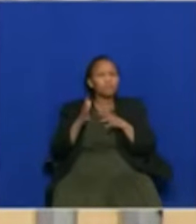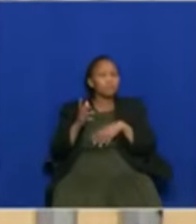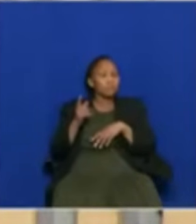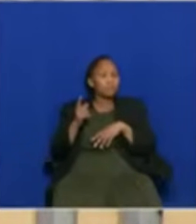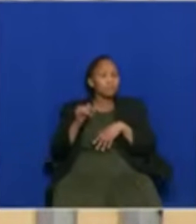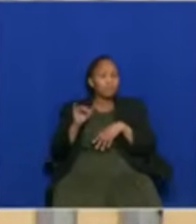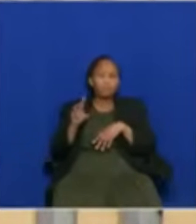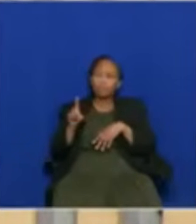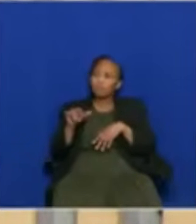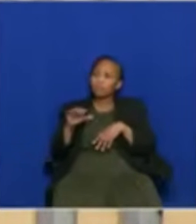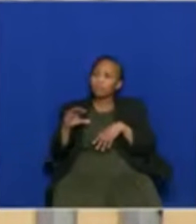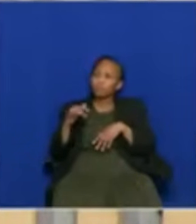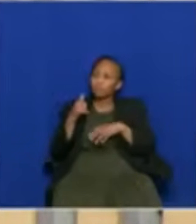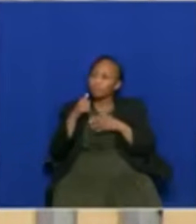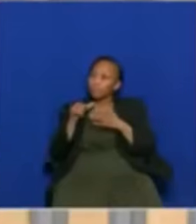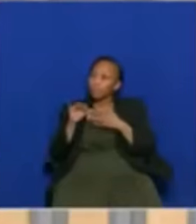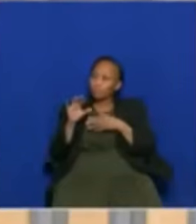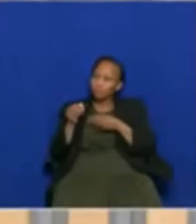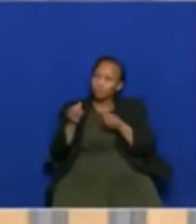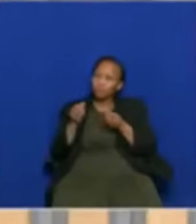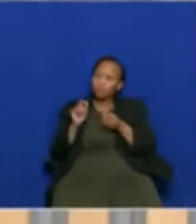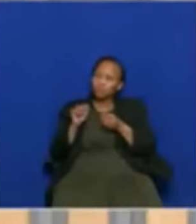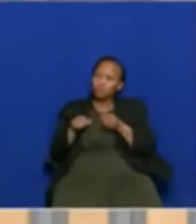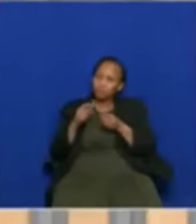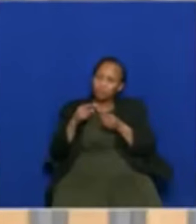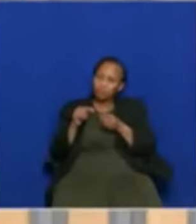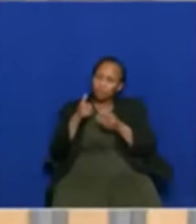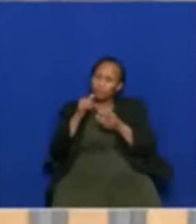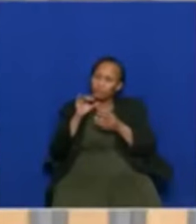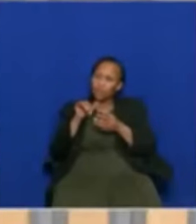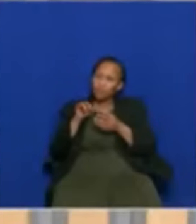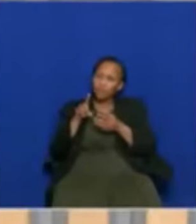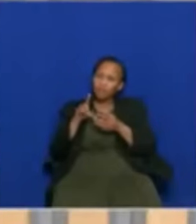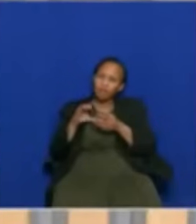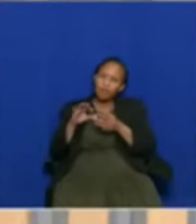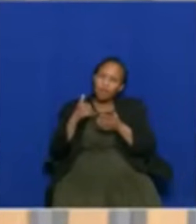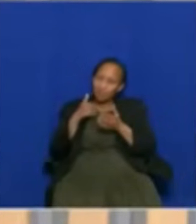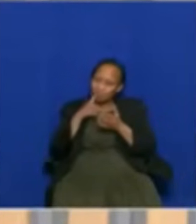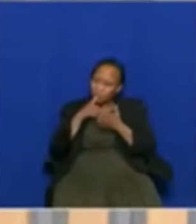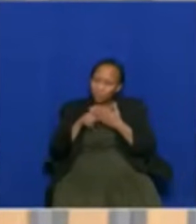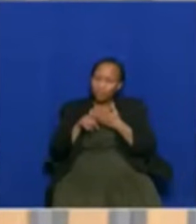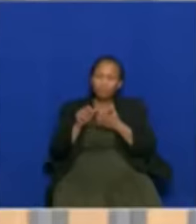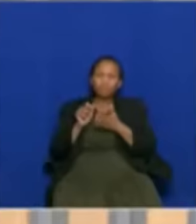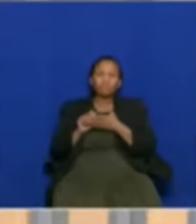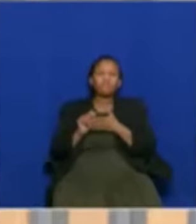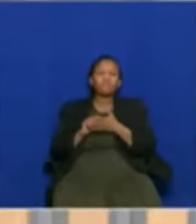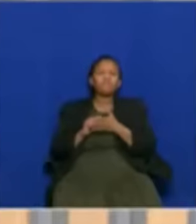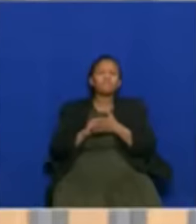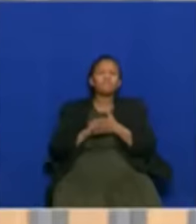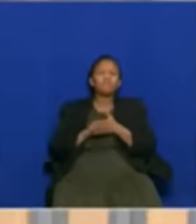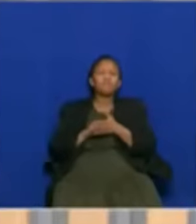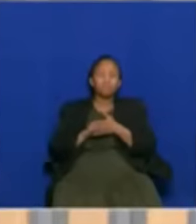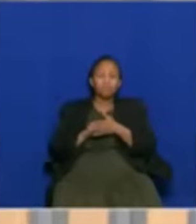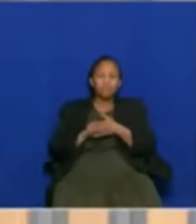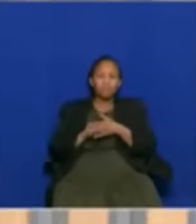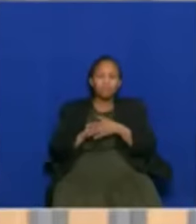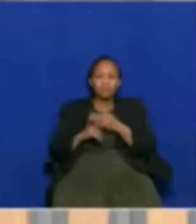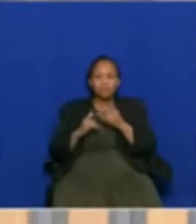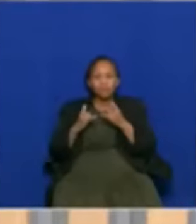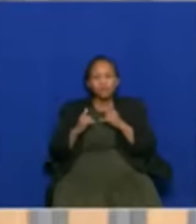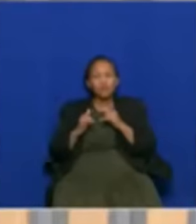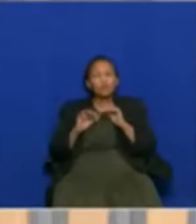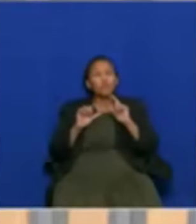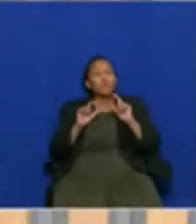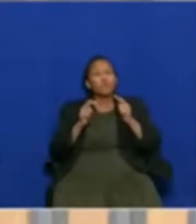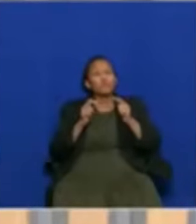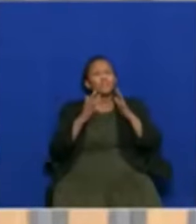correct. Yes, what I'm saying then is, in the context of Commissioner Khumalo's question,